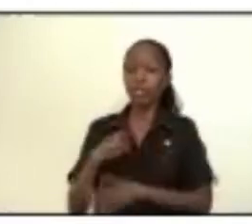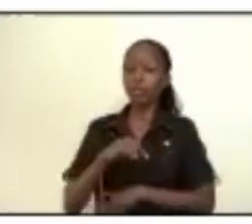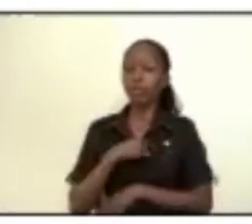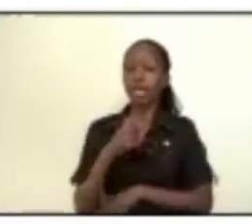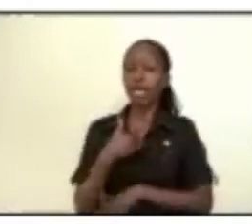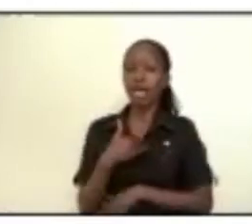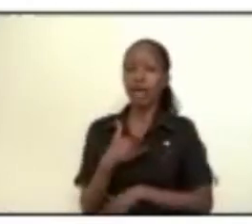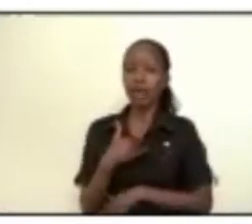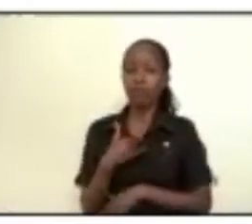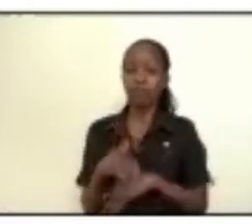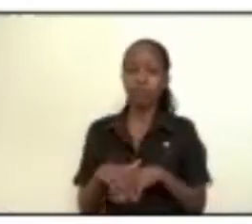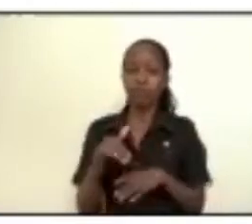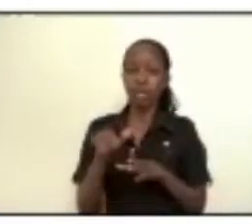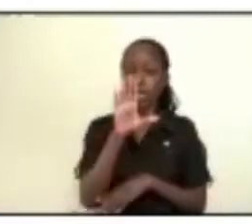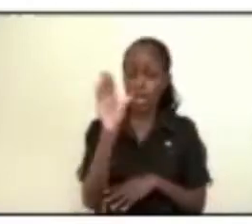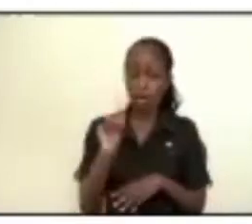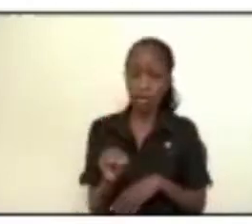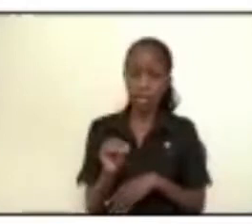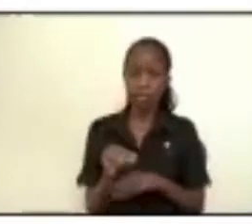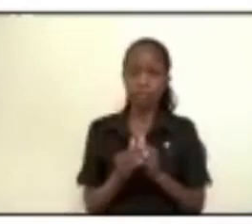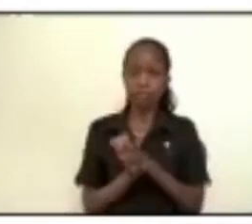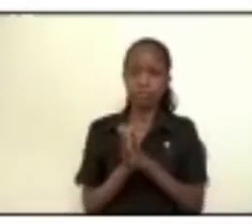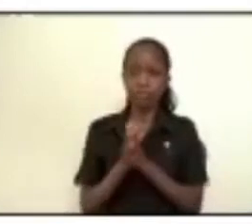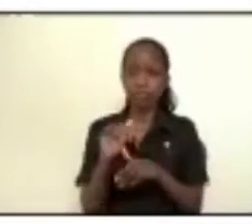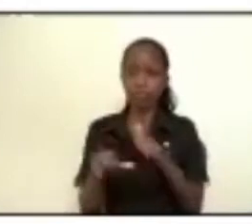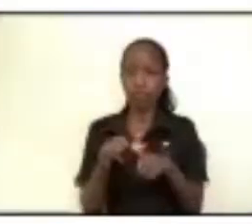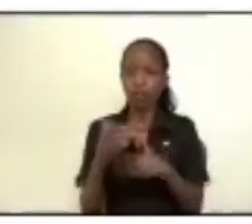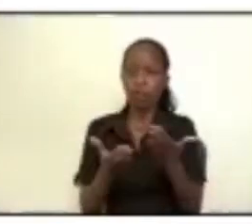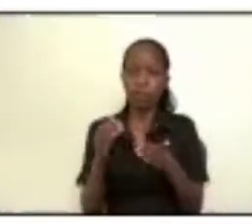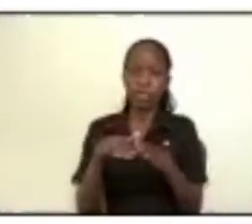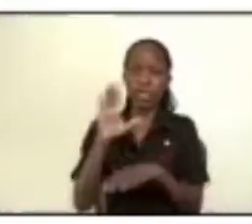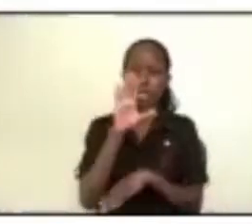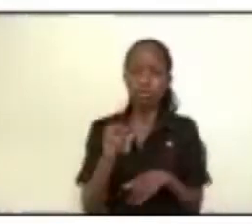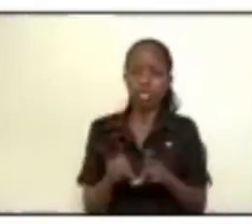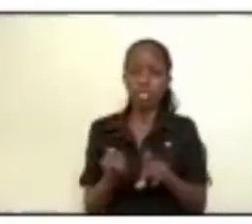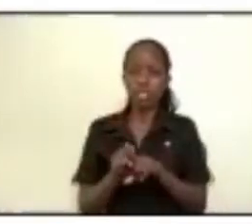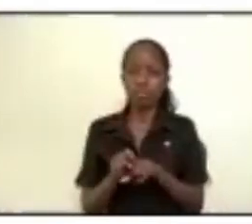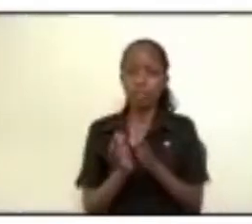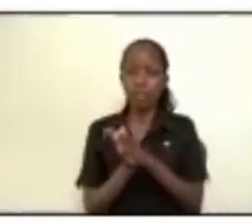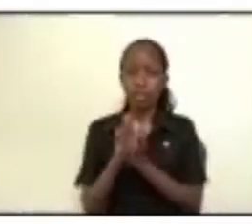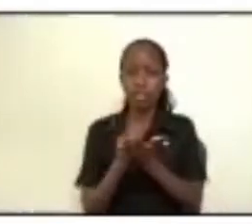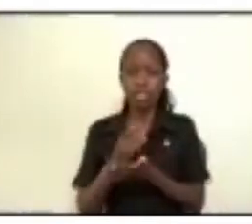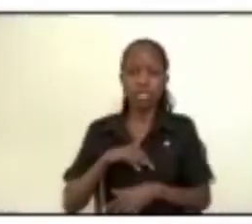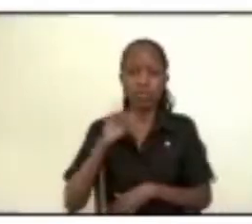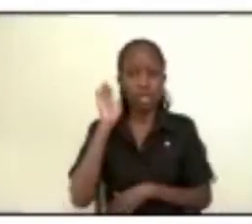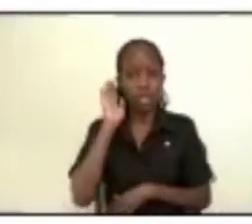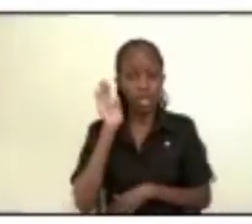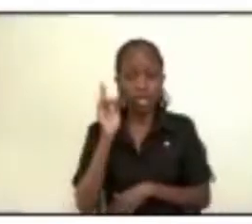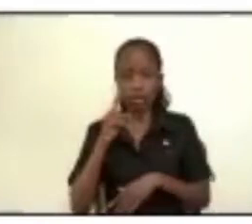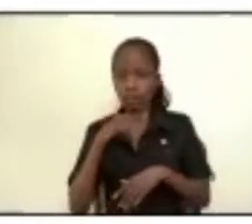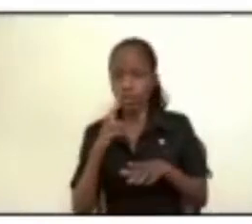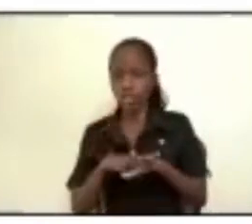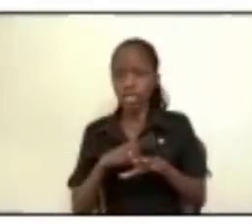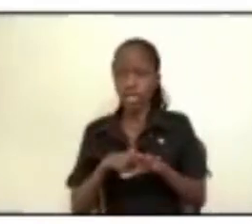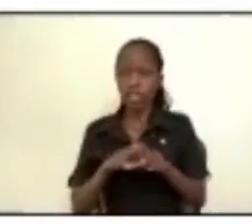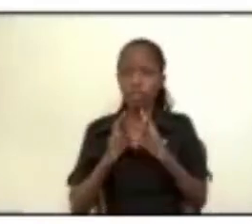on the African continent, the narratives on business in Africa, and the kinds of stories that we hear when it comes to reporting